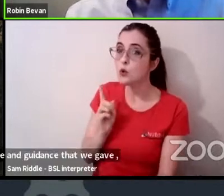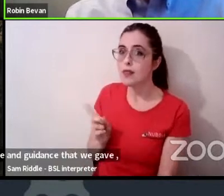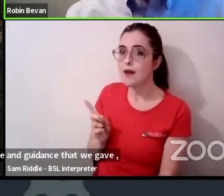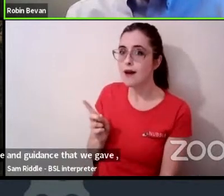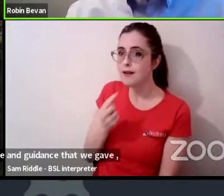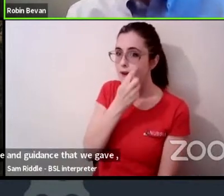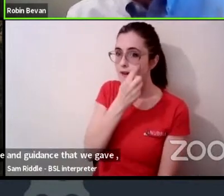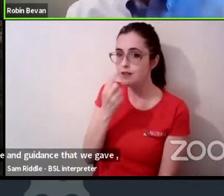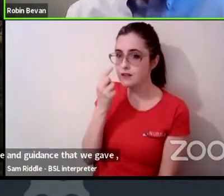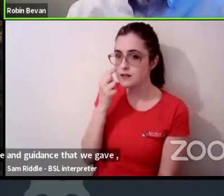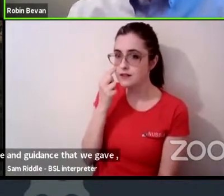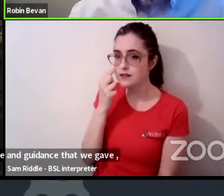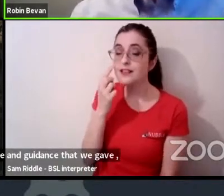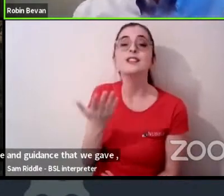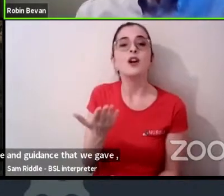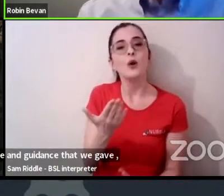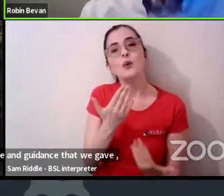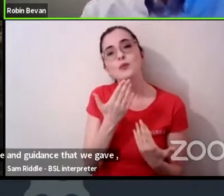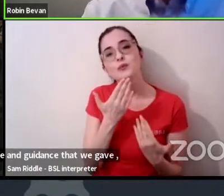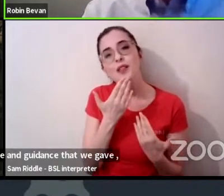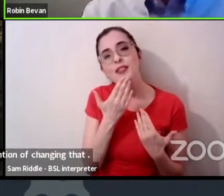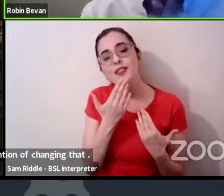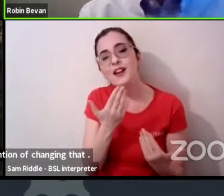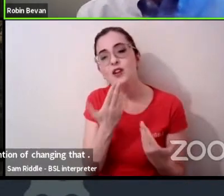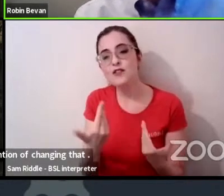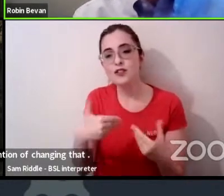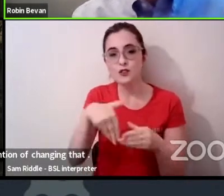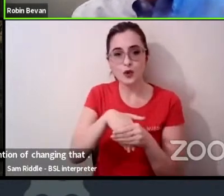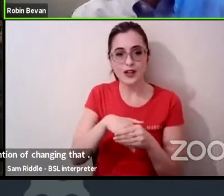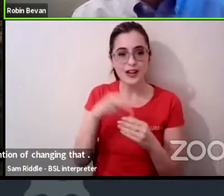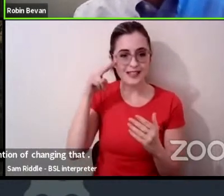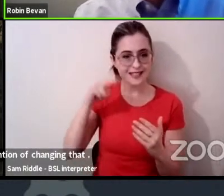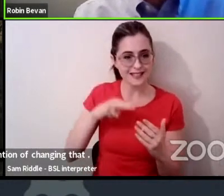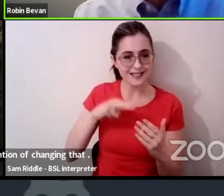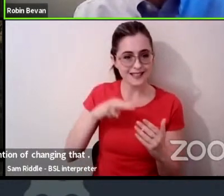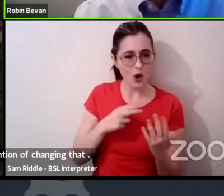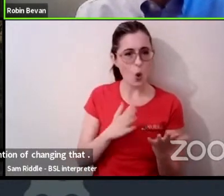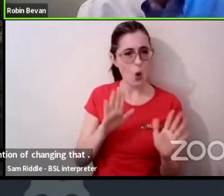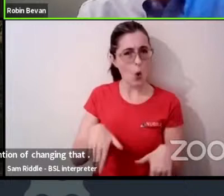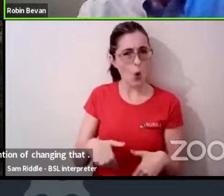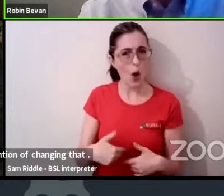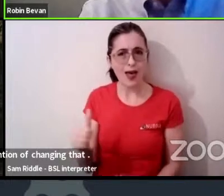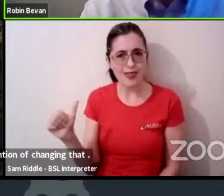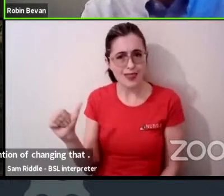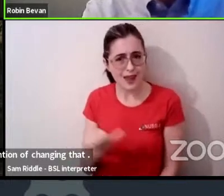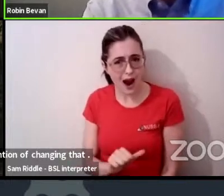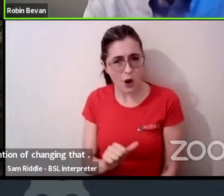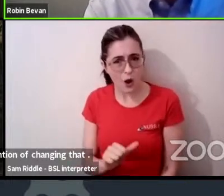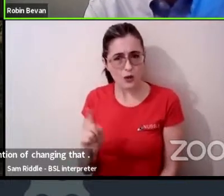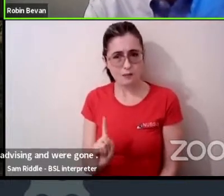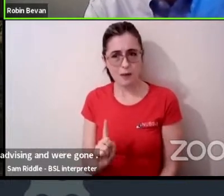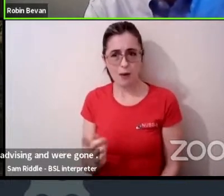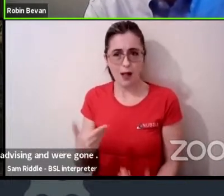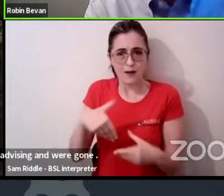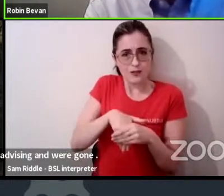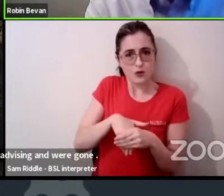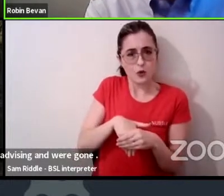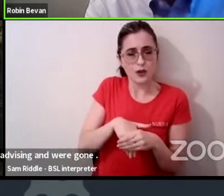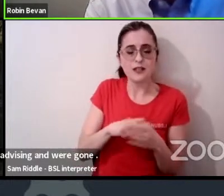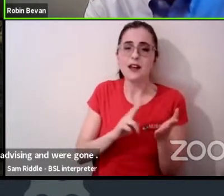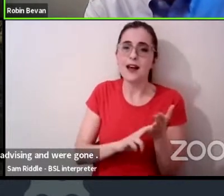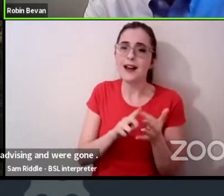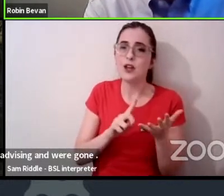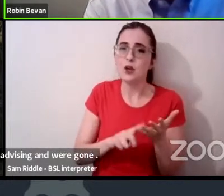listen carefully. Thank you for joining us tonight. I can see from the numbers here that we're into several thousands of you on the call, NEU